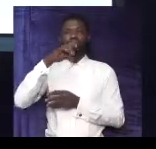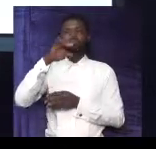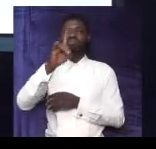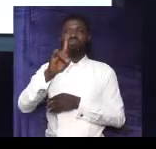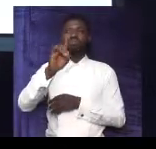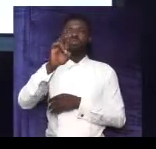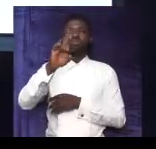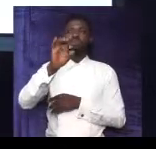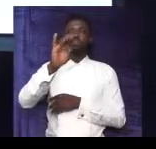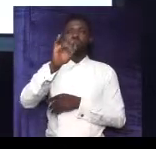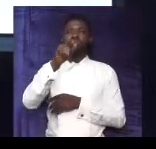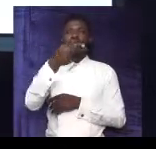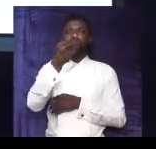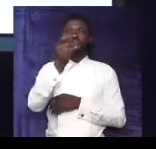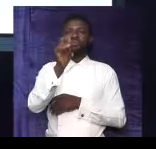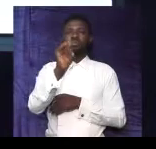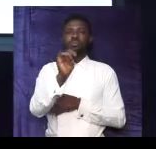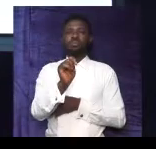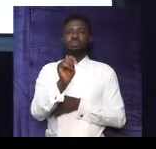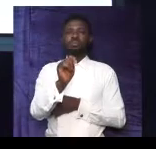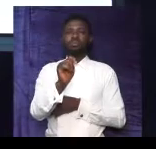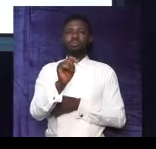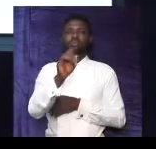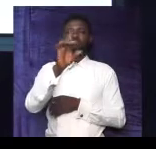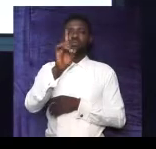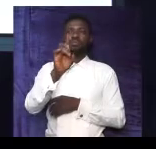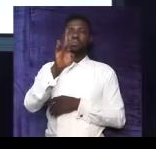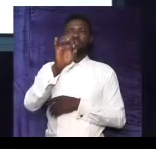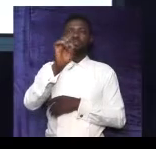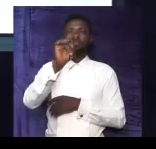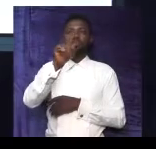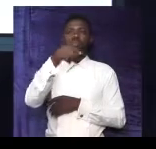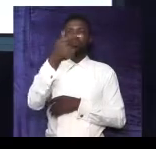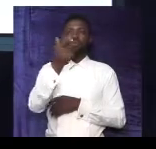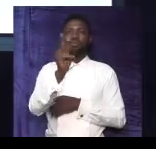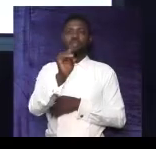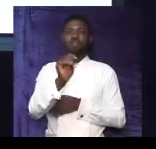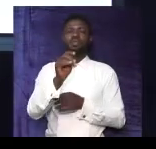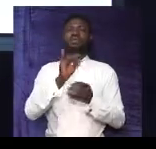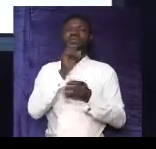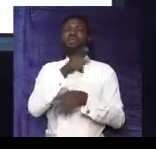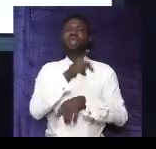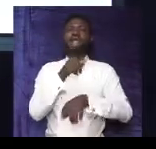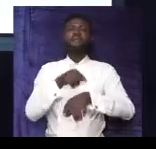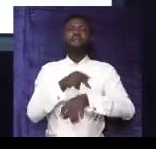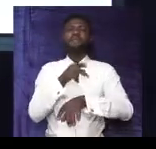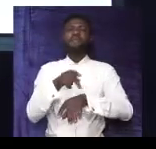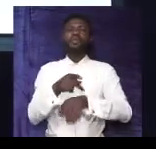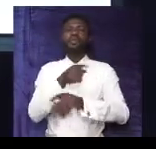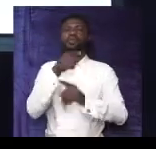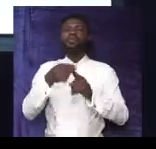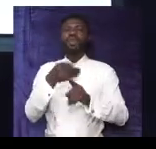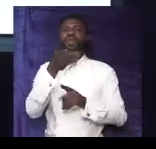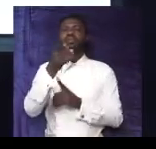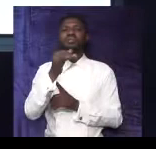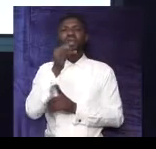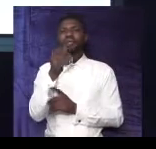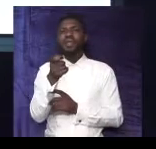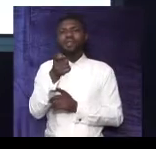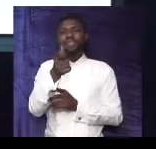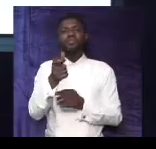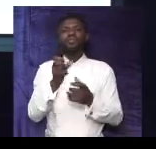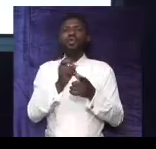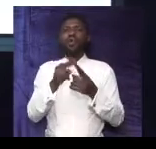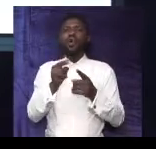drought. Another example is what? Drought. And what are we talking about? Is a period when there is